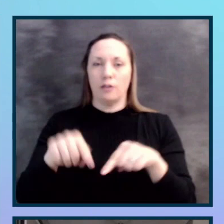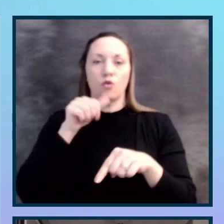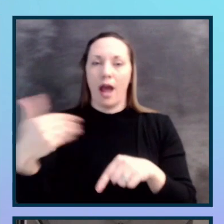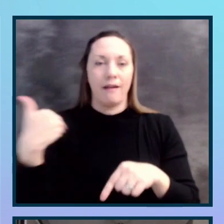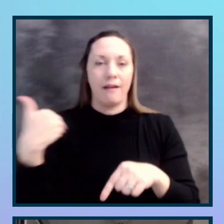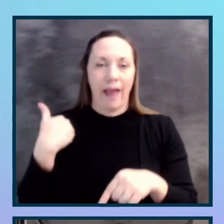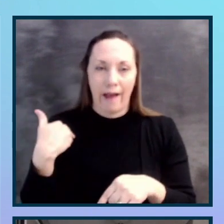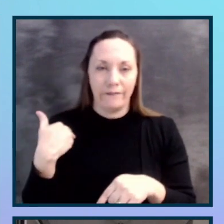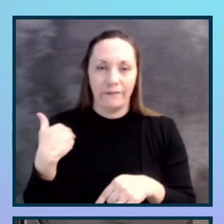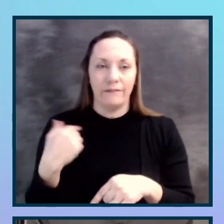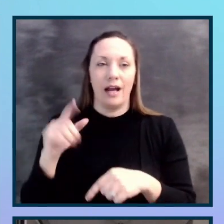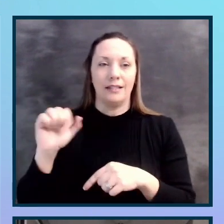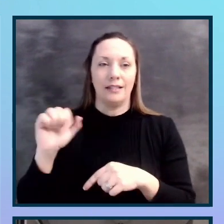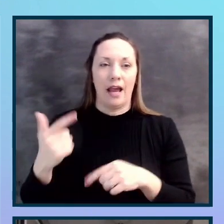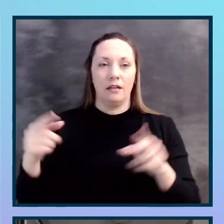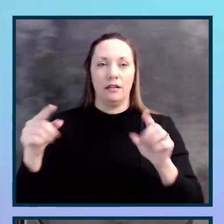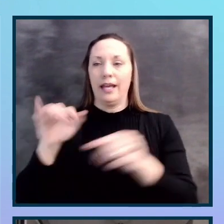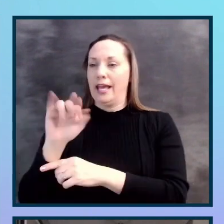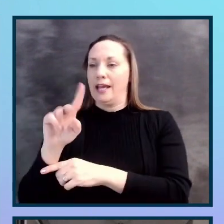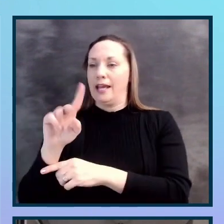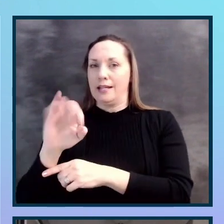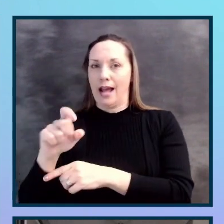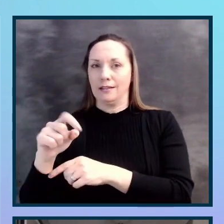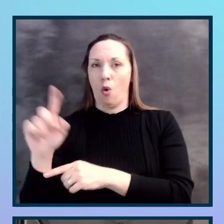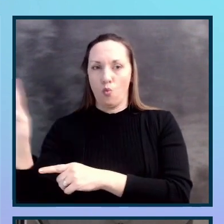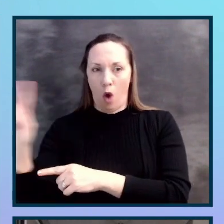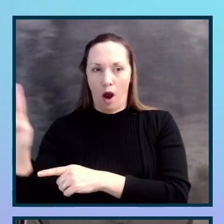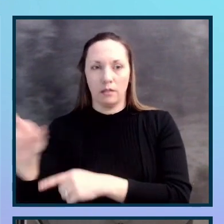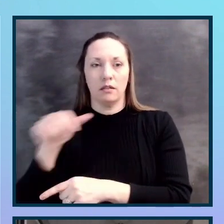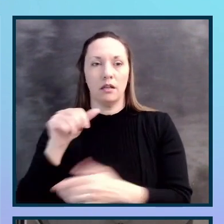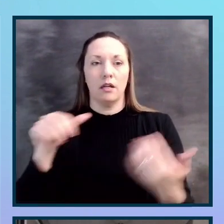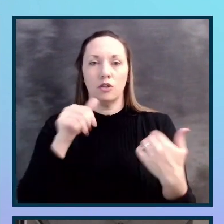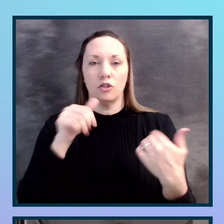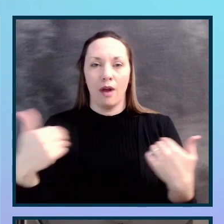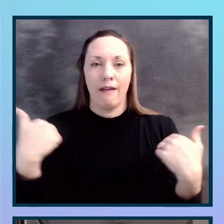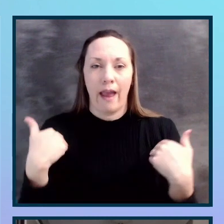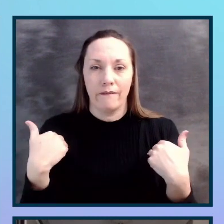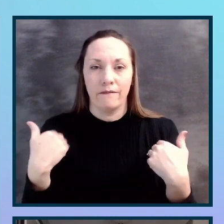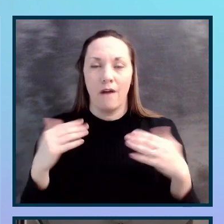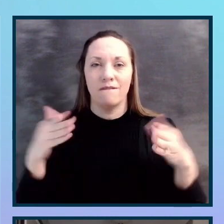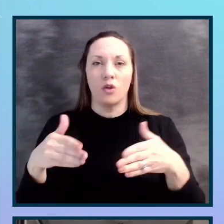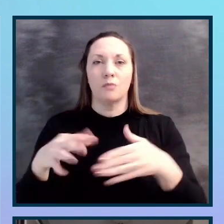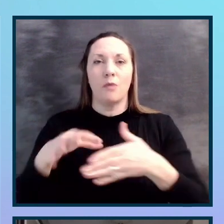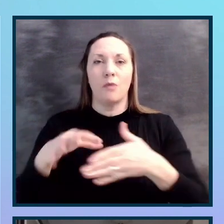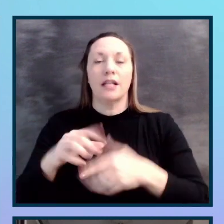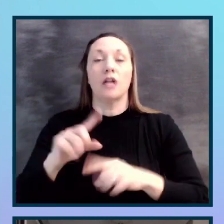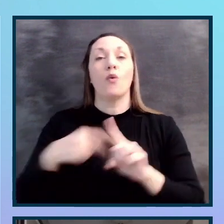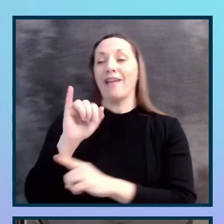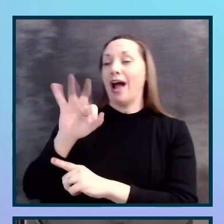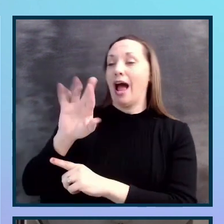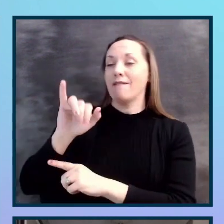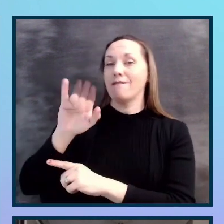have focusable content inside of the iframe. The purpose of this rule is that iframes, when they have a tab index